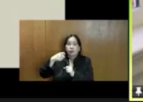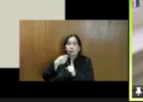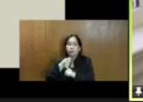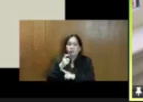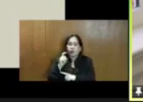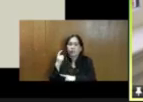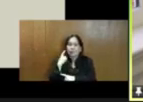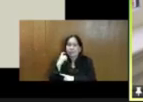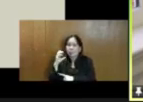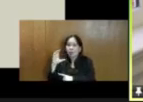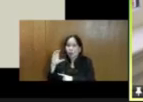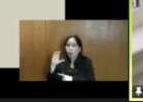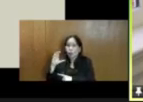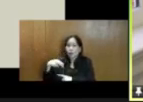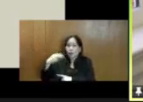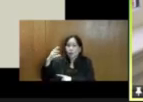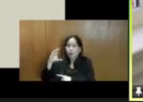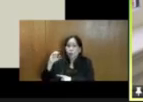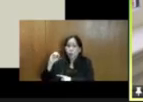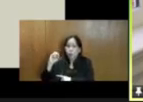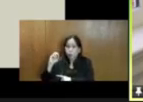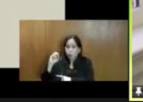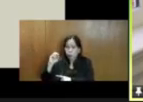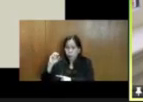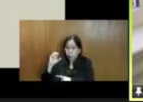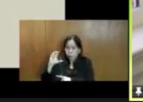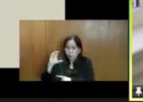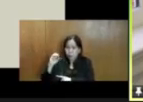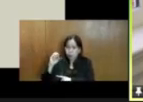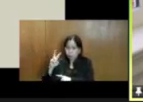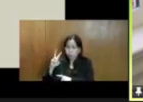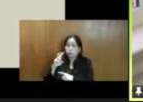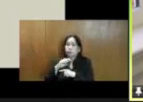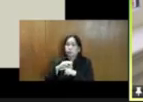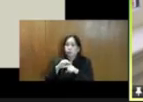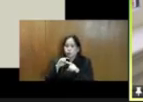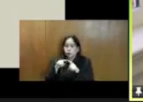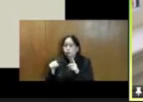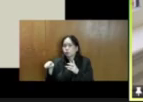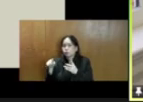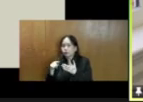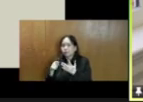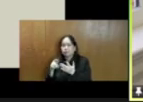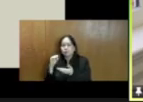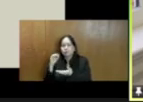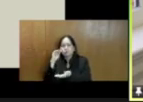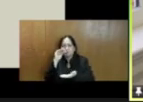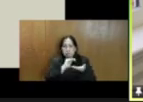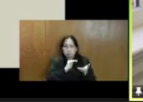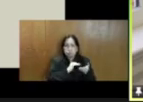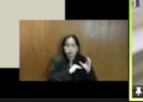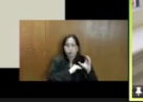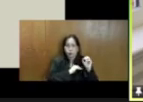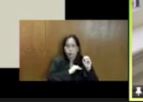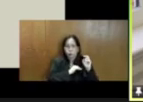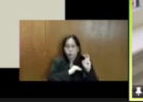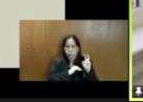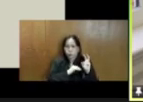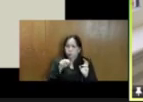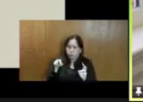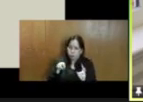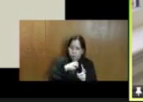or I'll call dirty sectors, and into non-carbon-intensive sectors, which I will call generally green